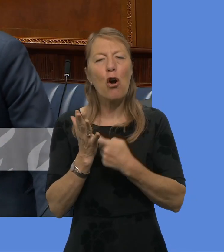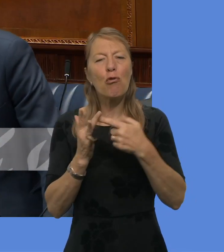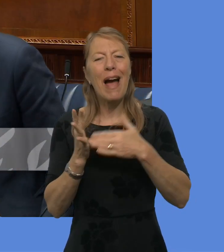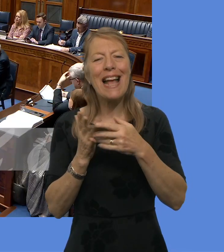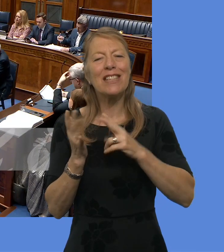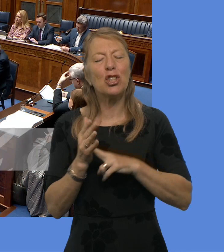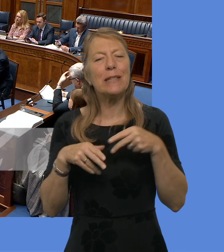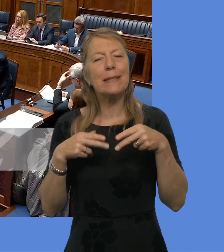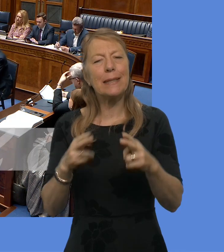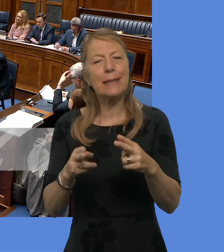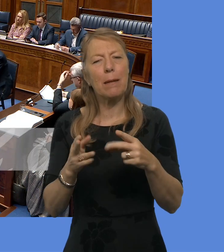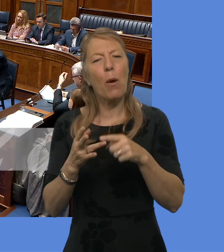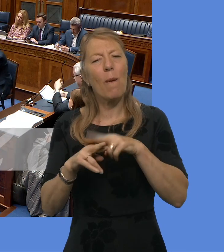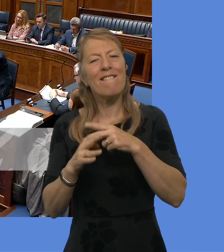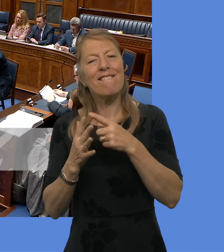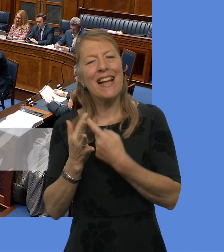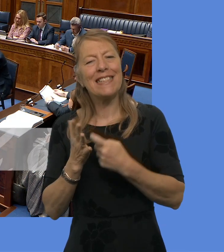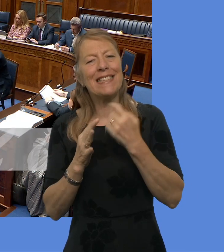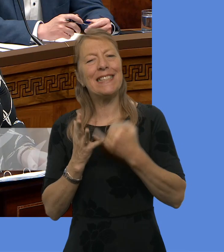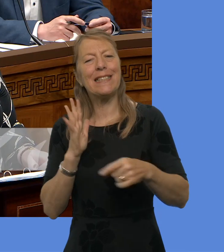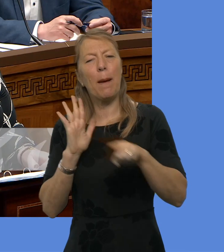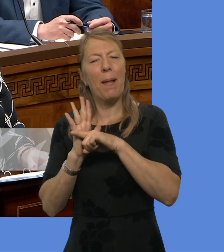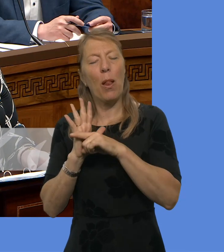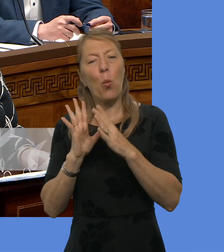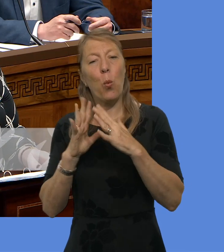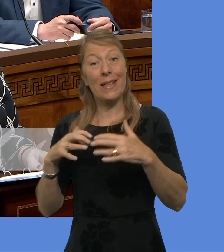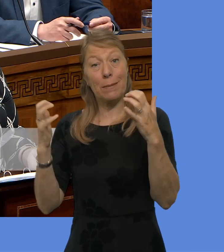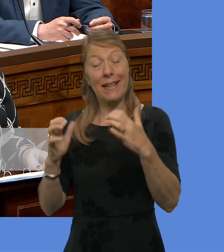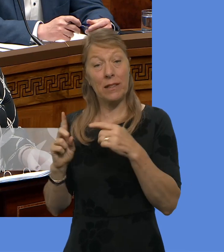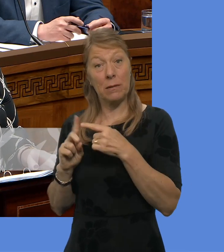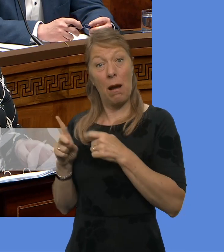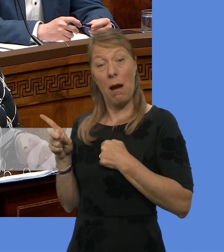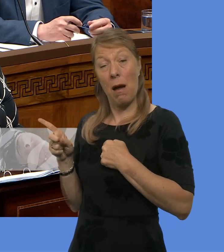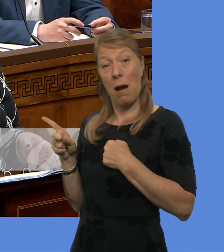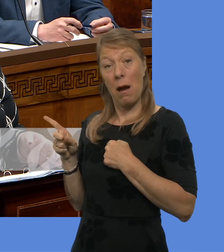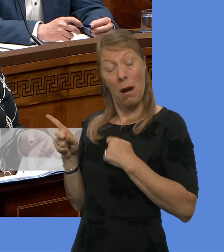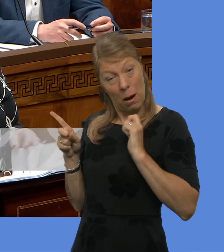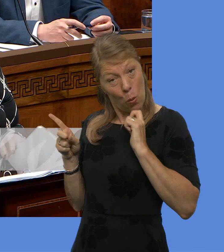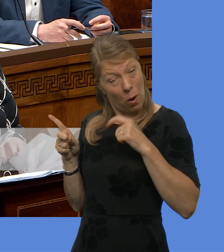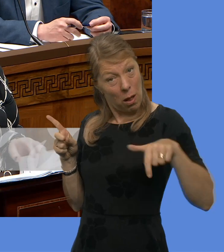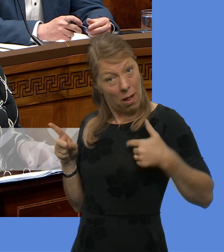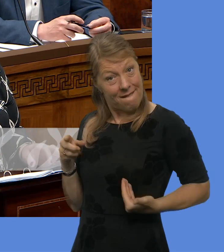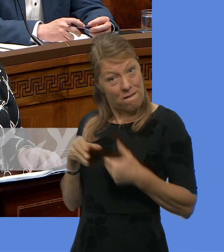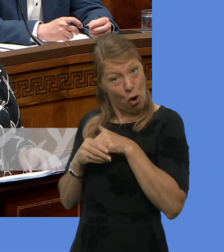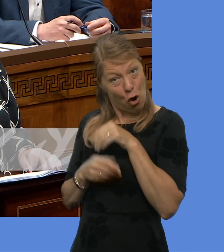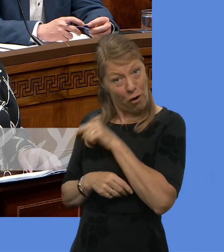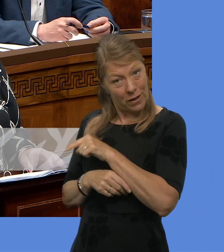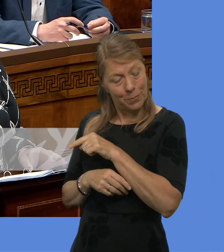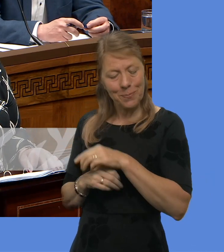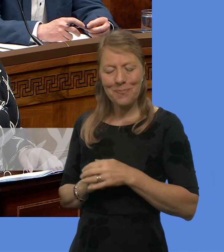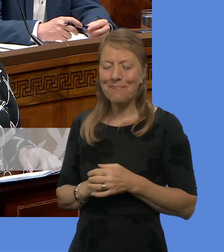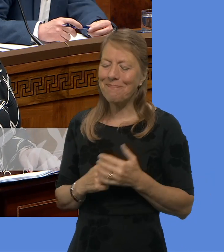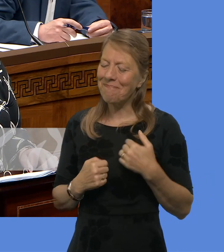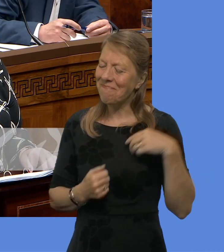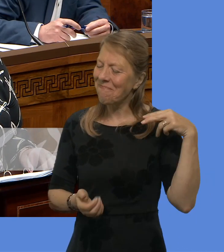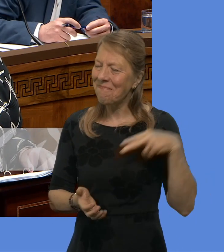Westminster? Minister. I am delighted to be able to announce today in this chamber that yes, Northern